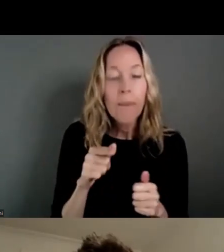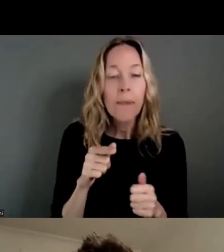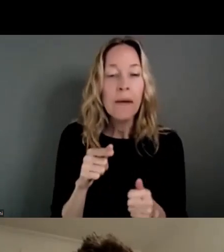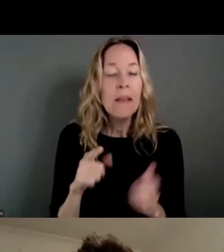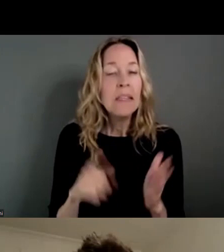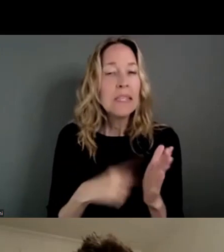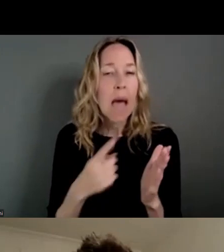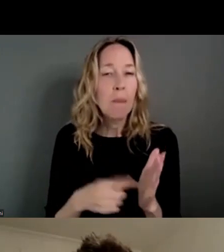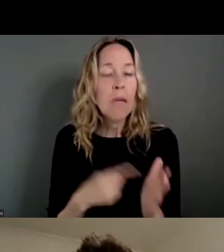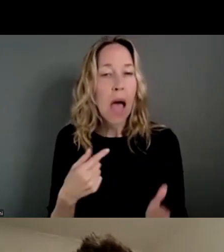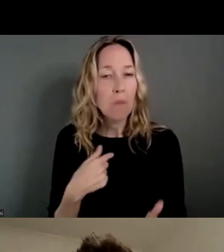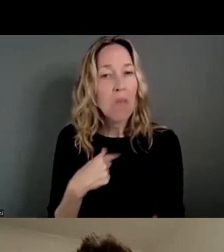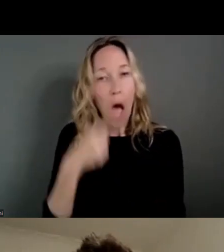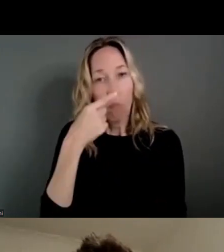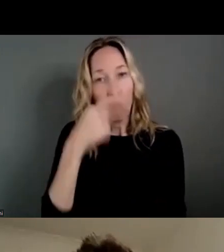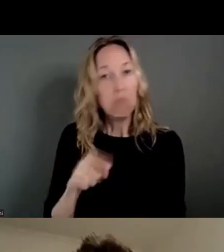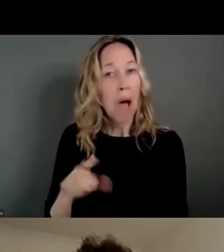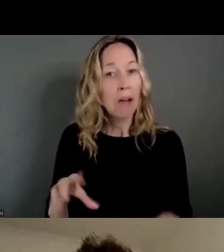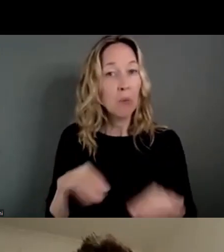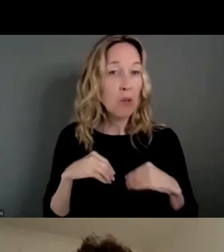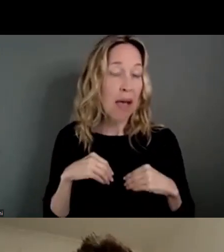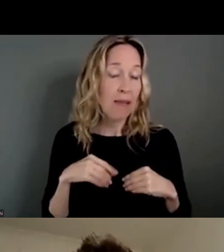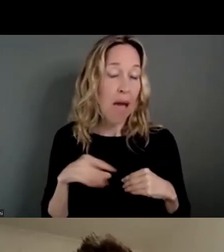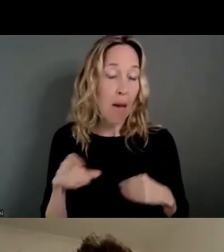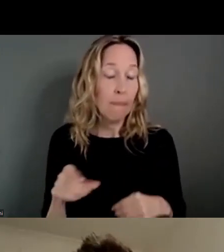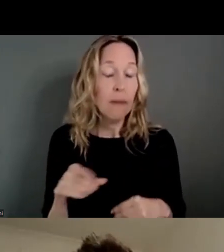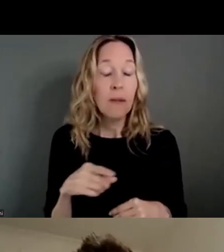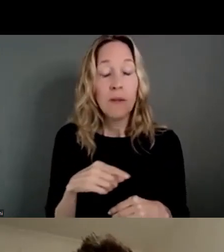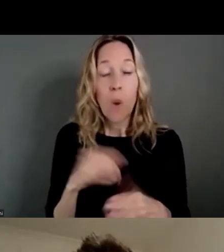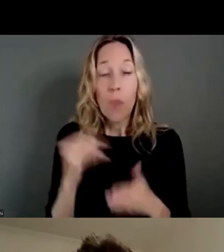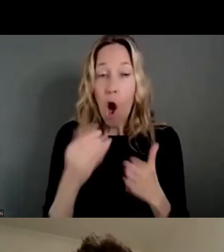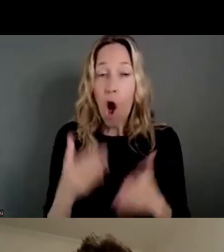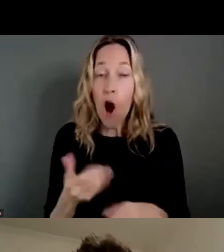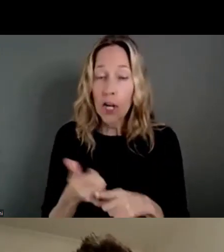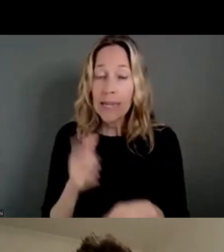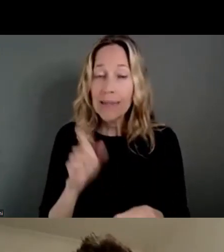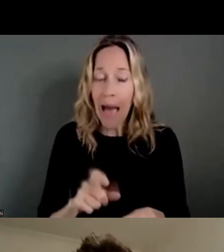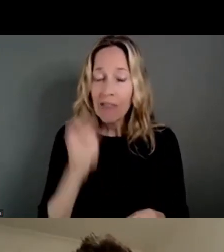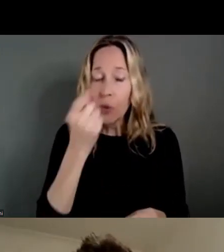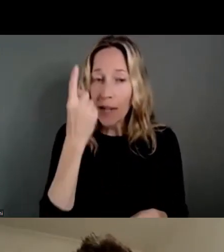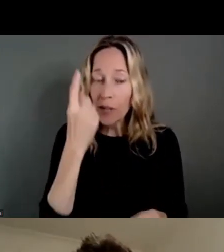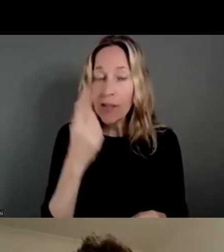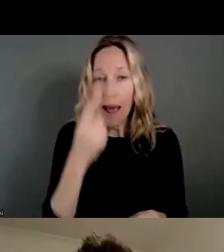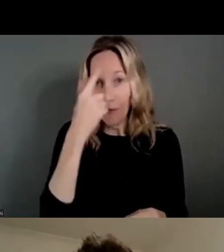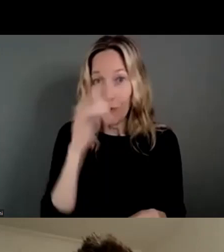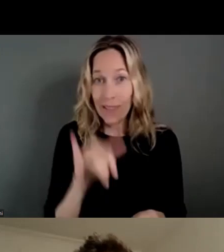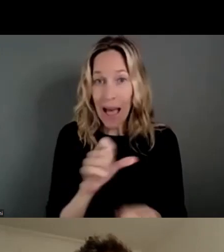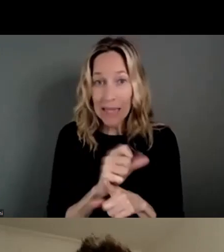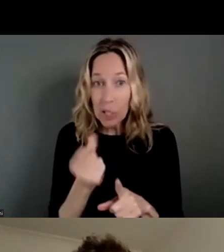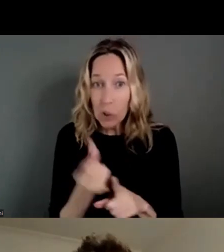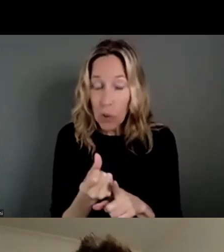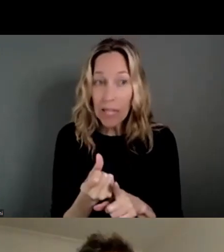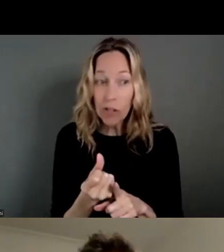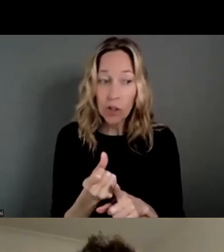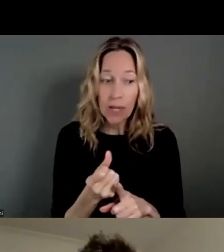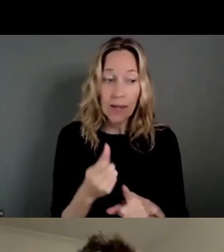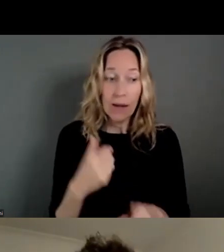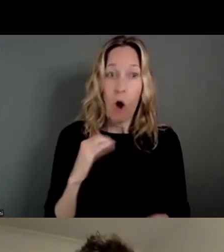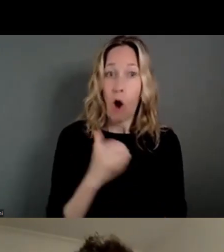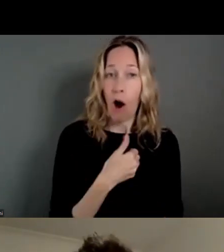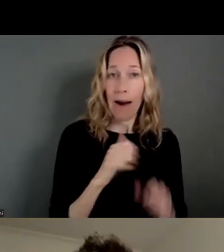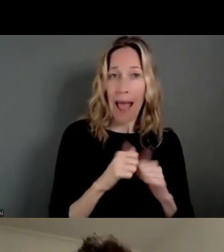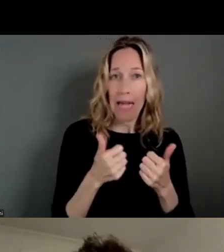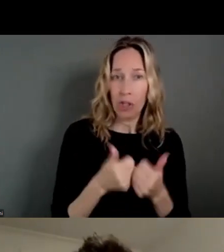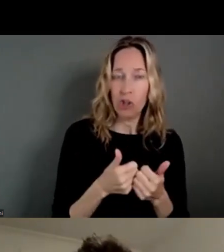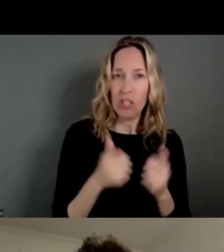I think artists need to understand is that in that scenario, an agency is actually investing in you, because I